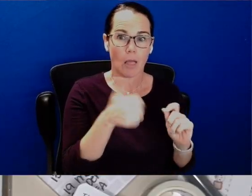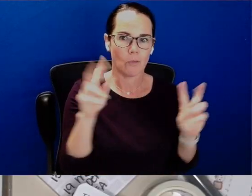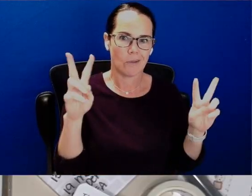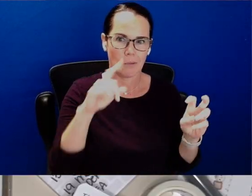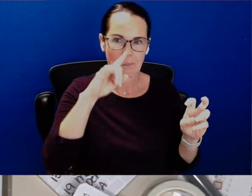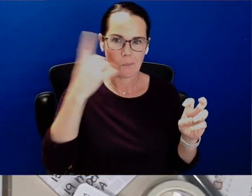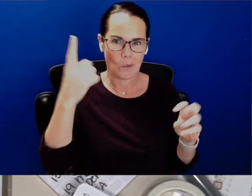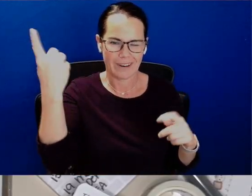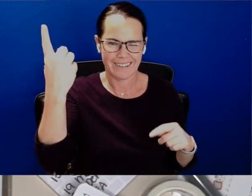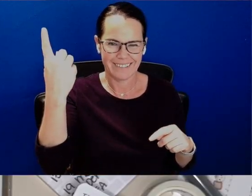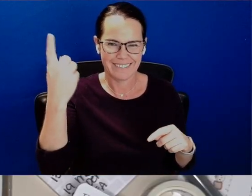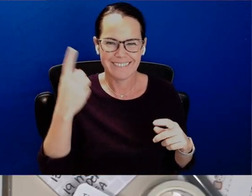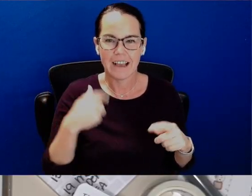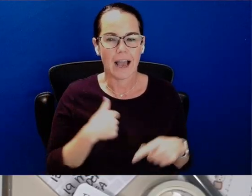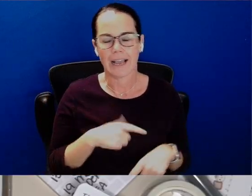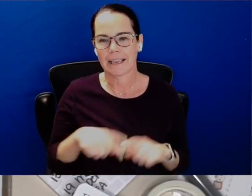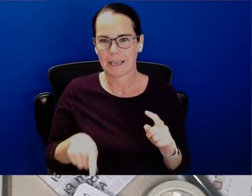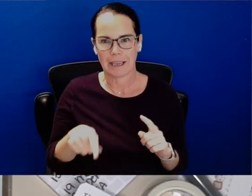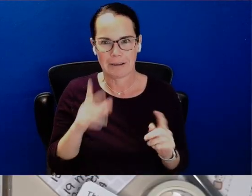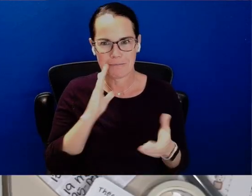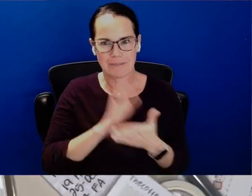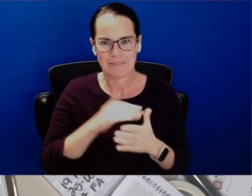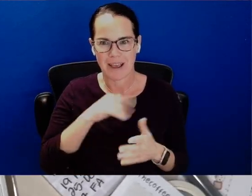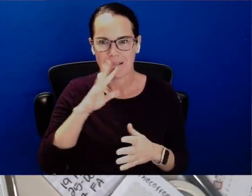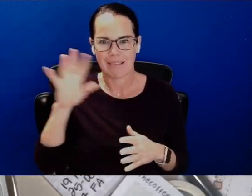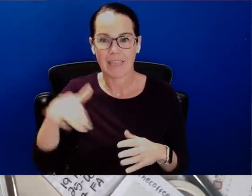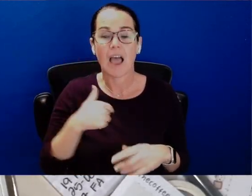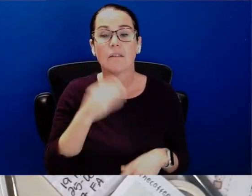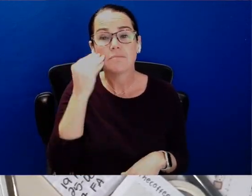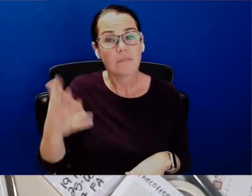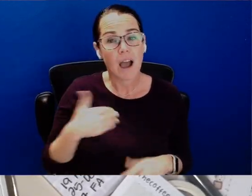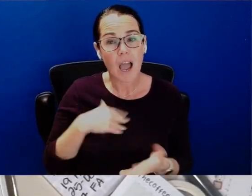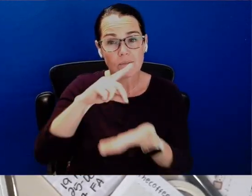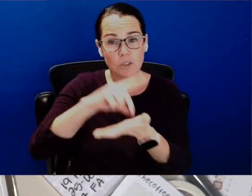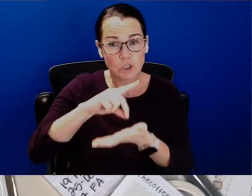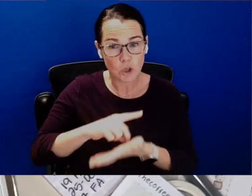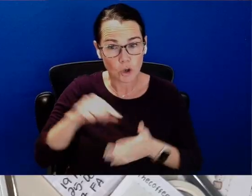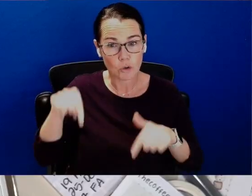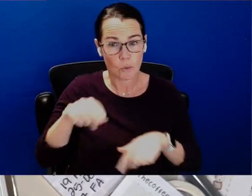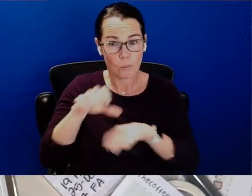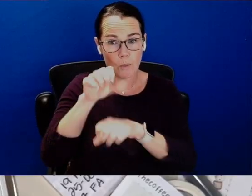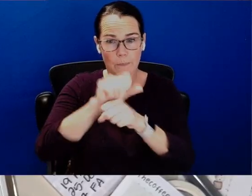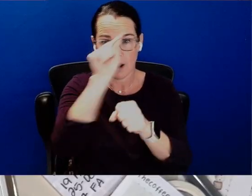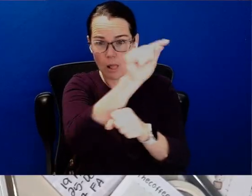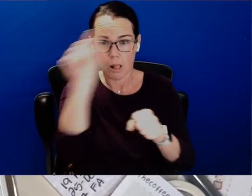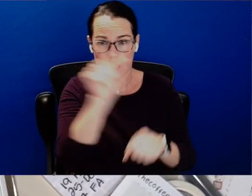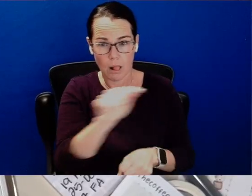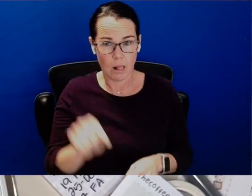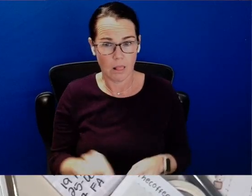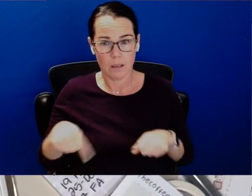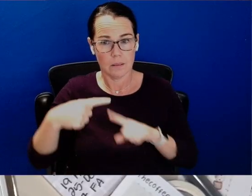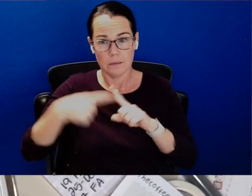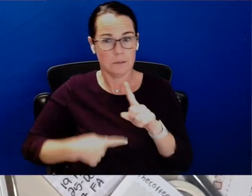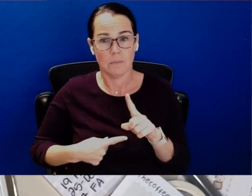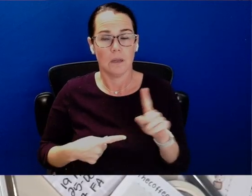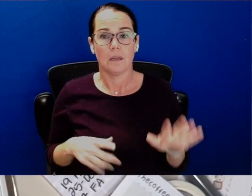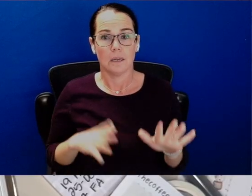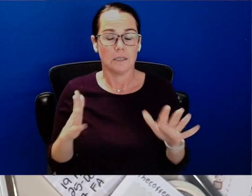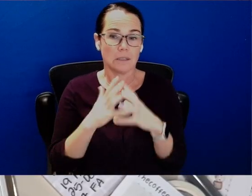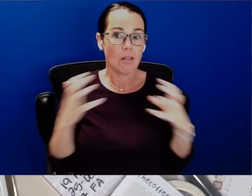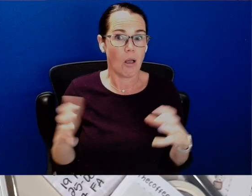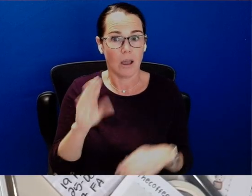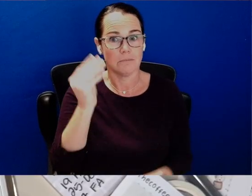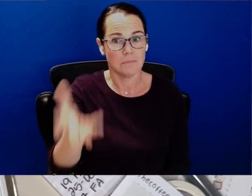boring one. I can't believe I said that out loud. I have doctor's appointments all over the place this month, and it's a